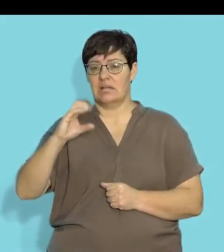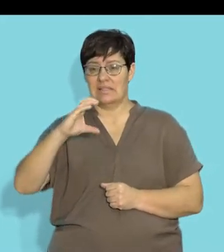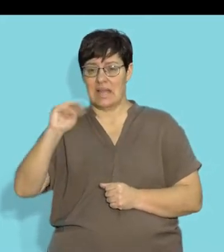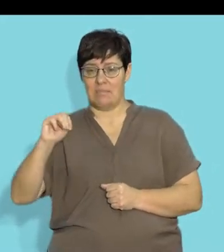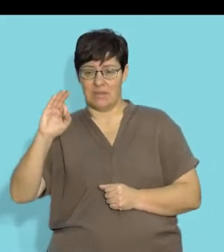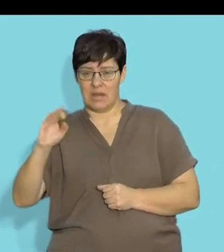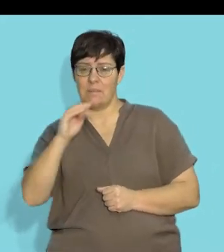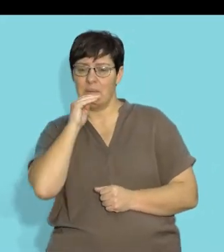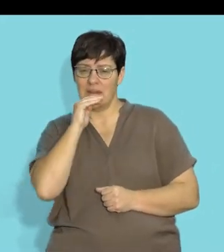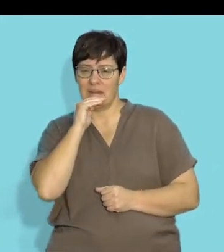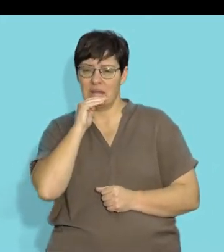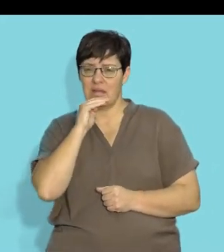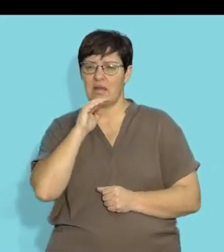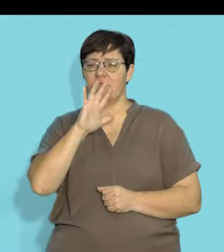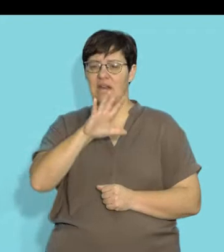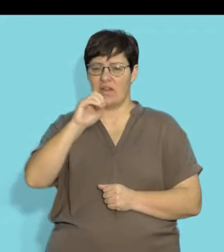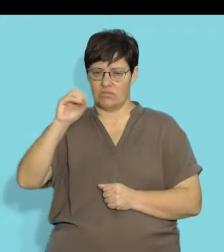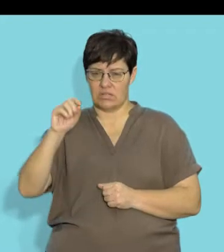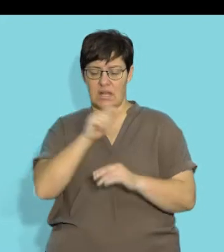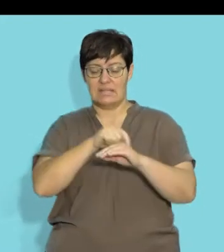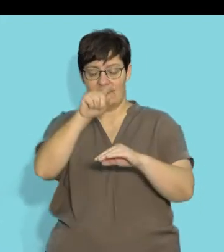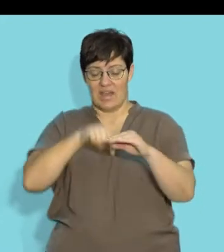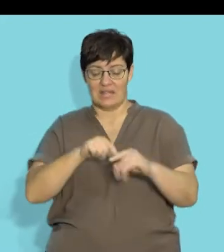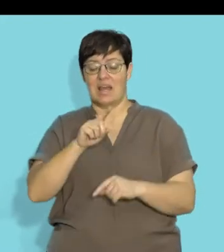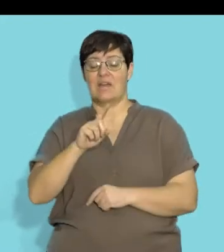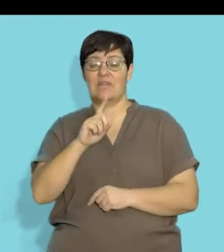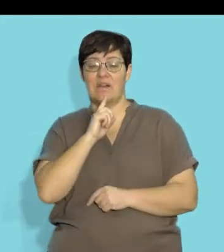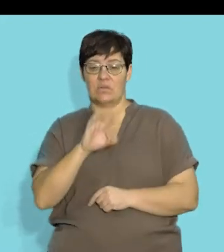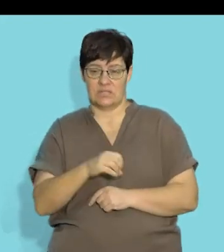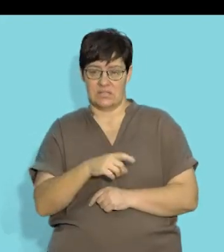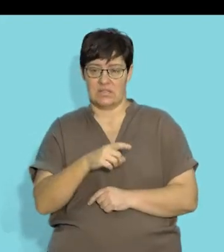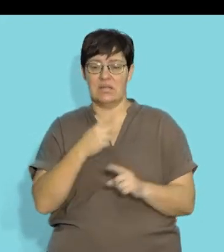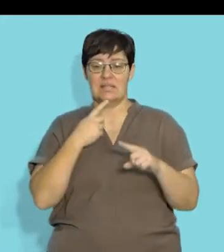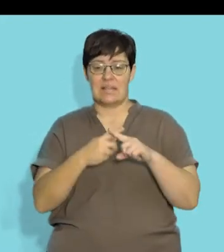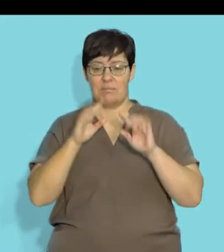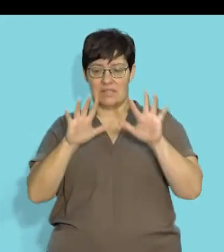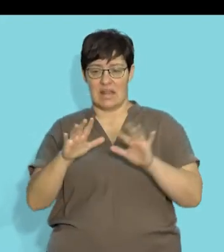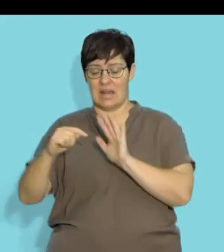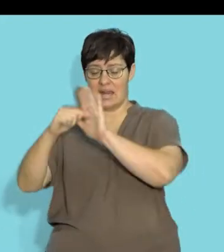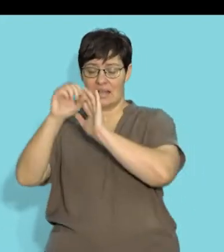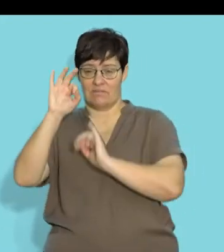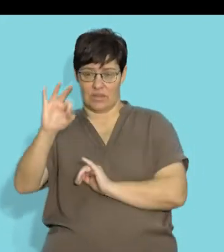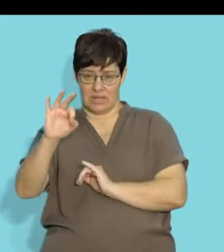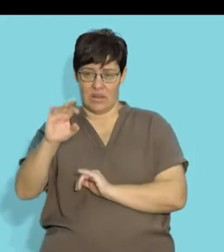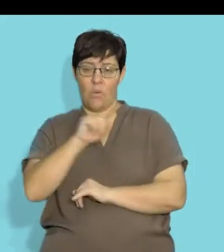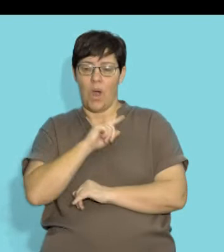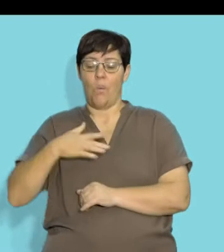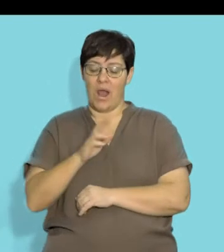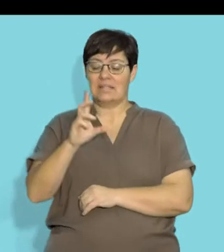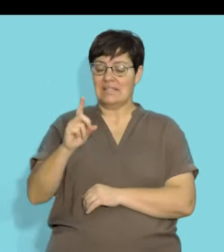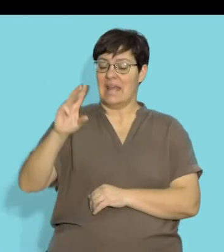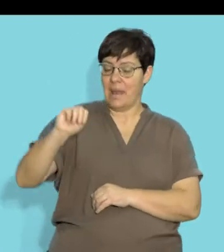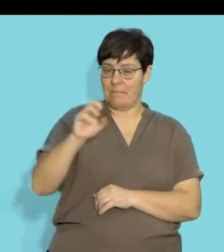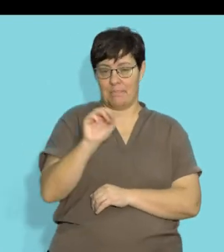So this would be like 500 divided by 1,000, which is 500 multiplied by 10 exponent negative 3. So it will give